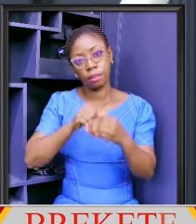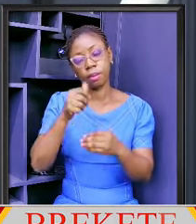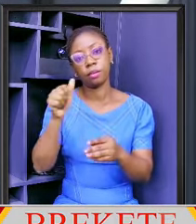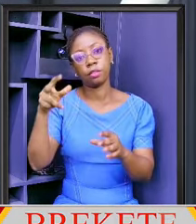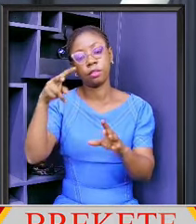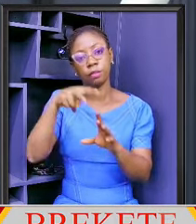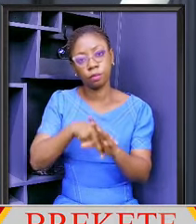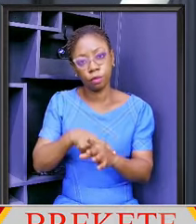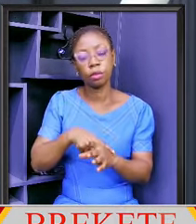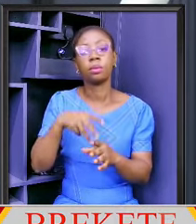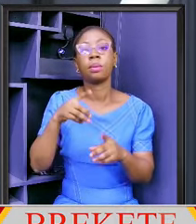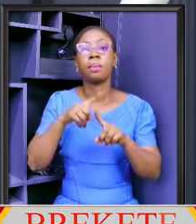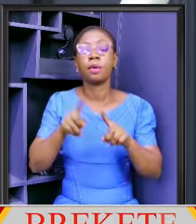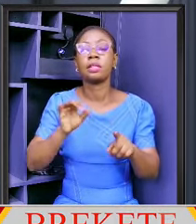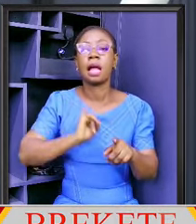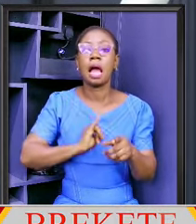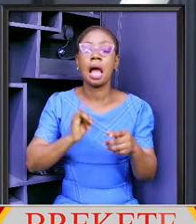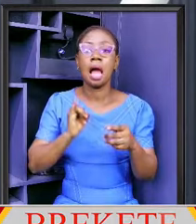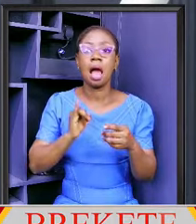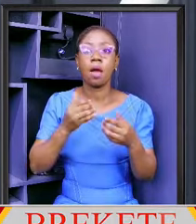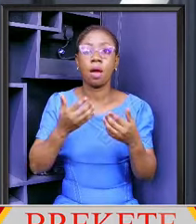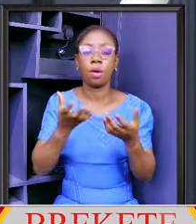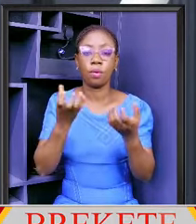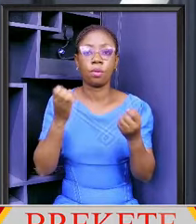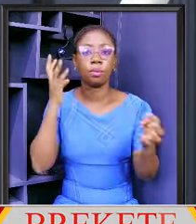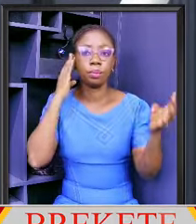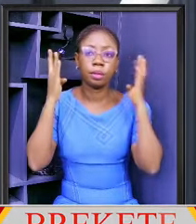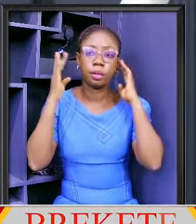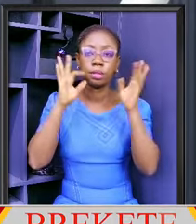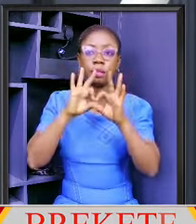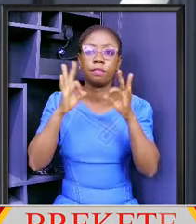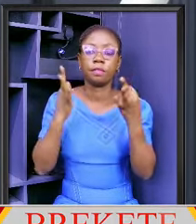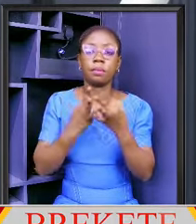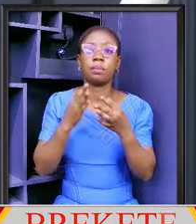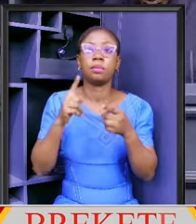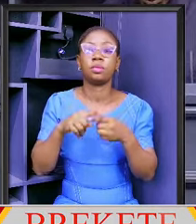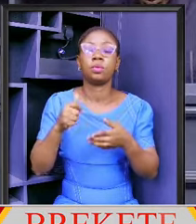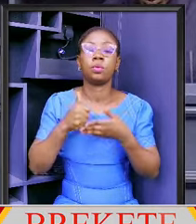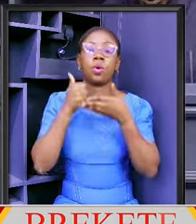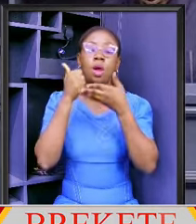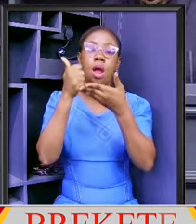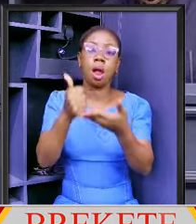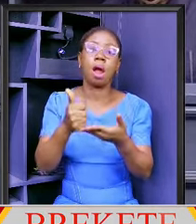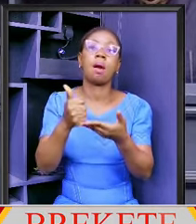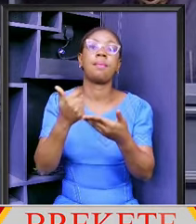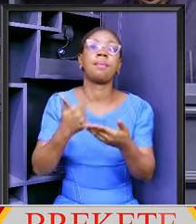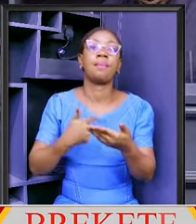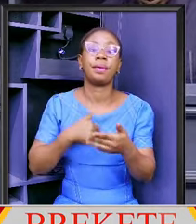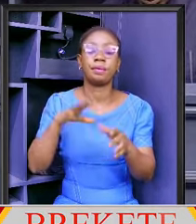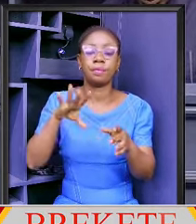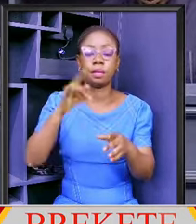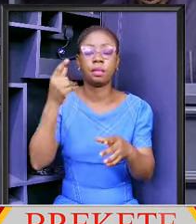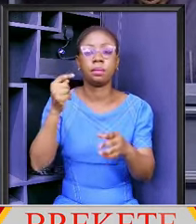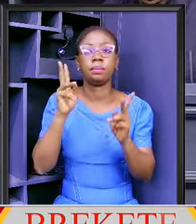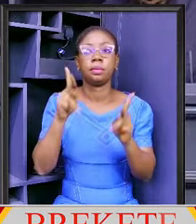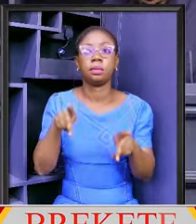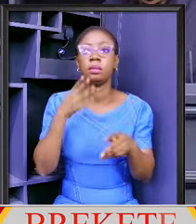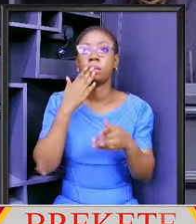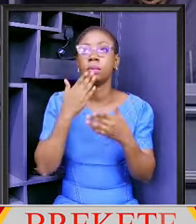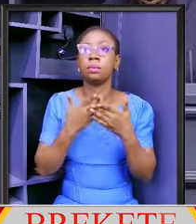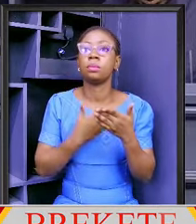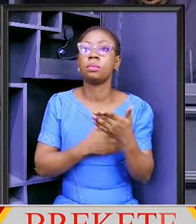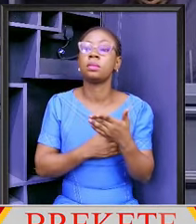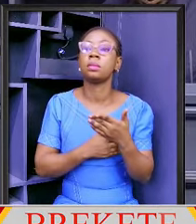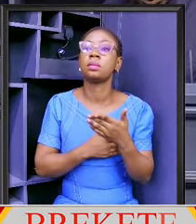catch the person. This thief has stolen too much from me. Yes, oh, yeah. Yes, good morning, Barrister Go. Good